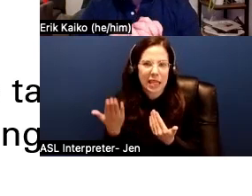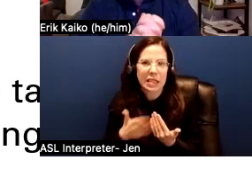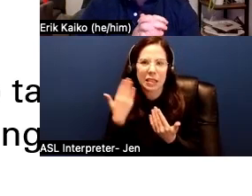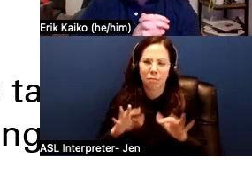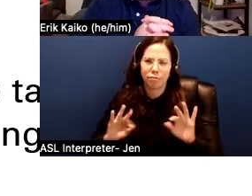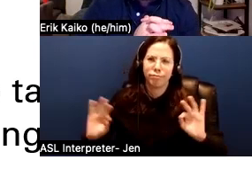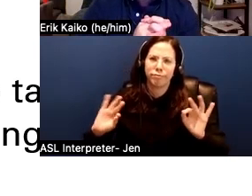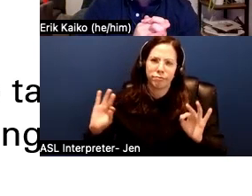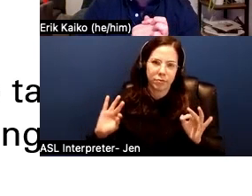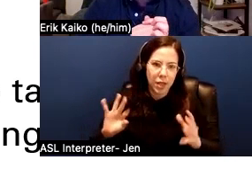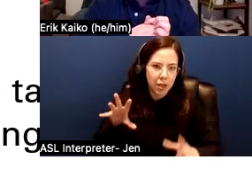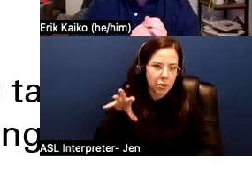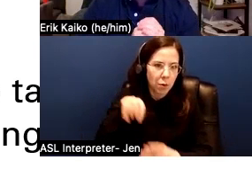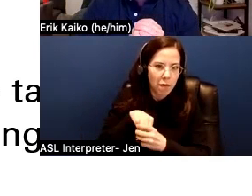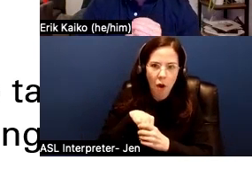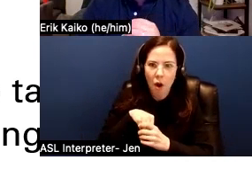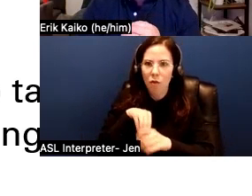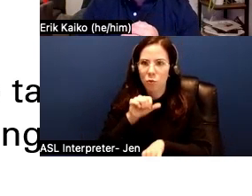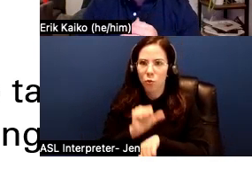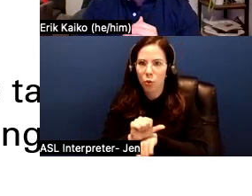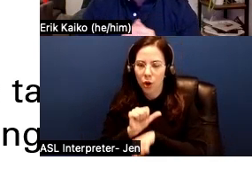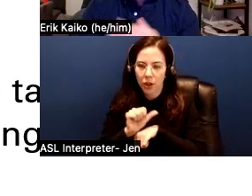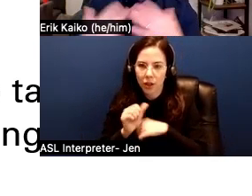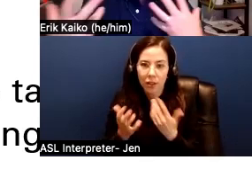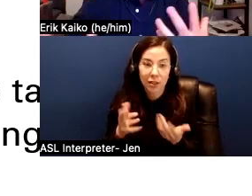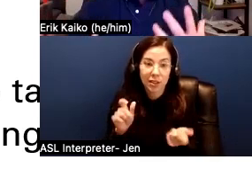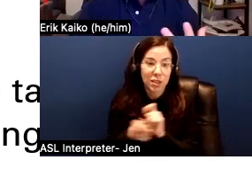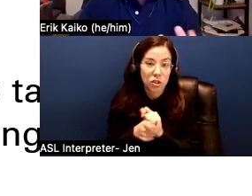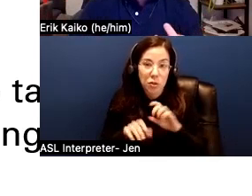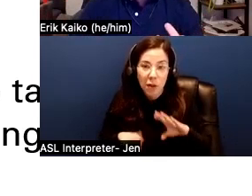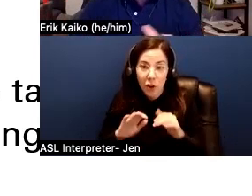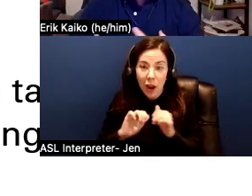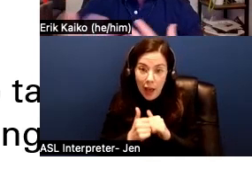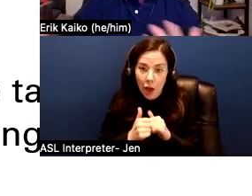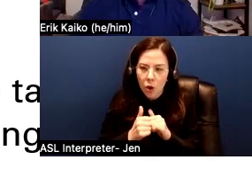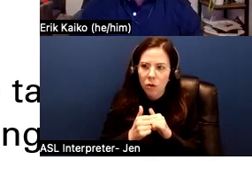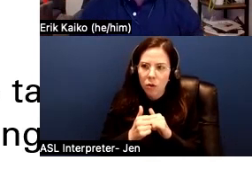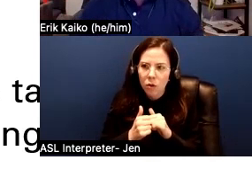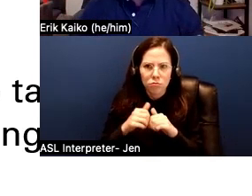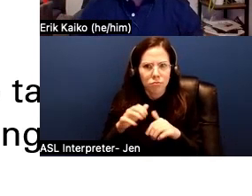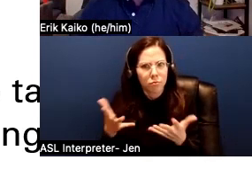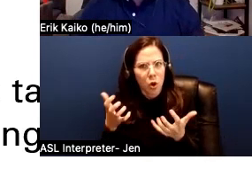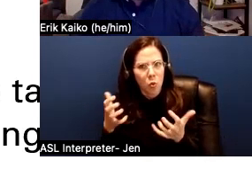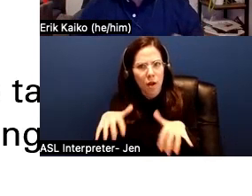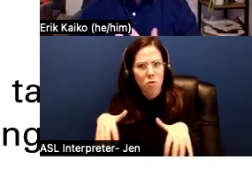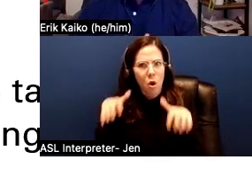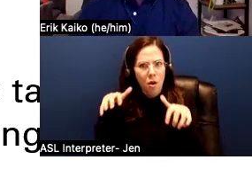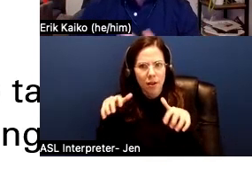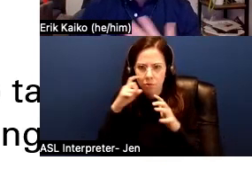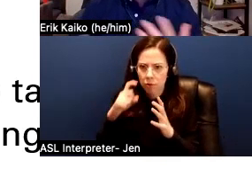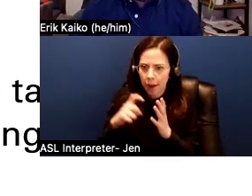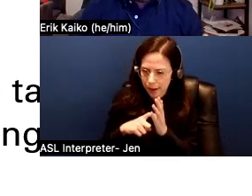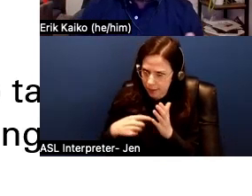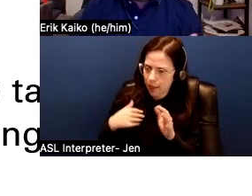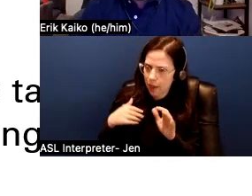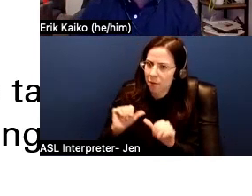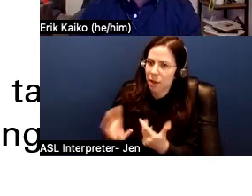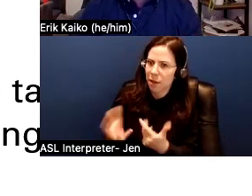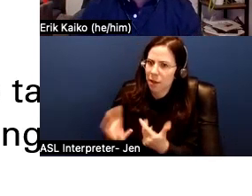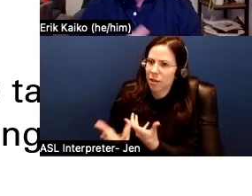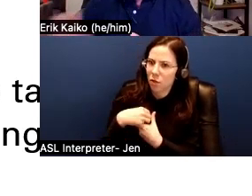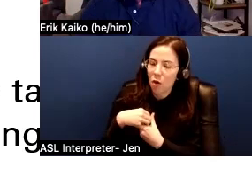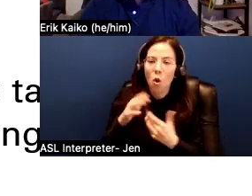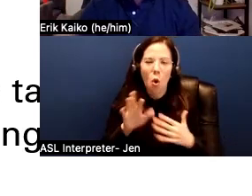and to change their behavior by either making them acknowledge that they have this ability to do so or by increasing it.